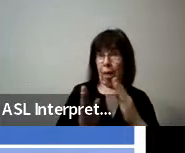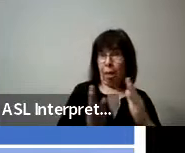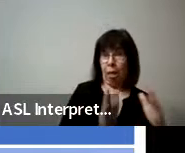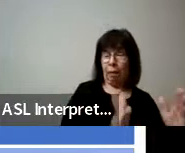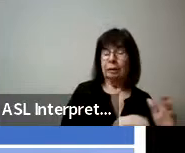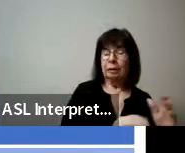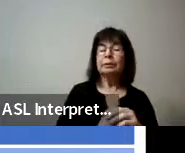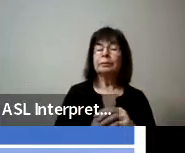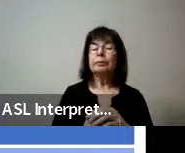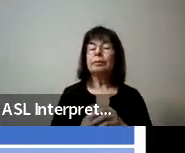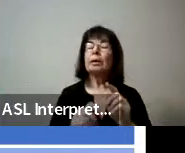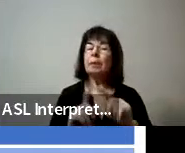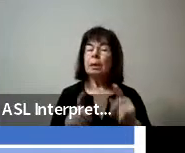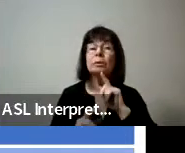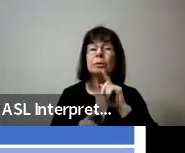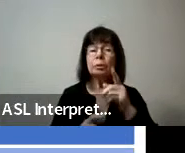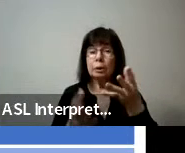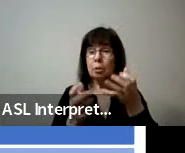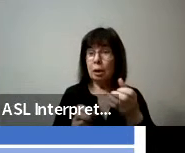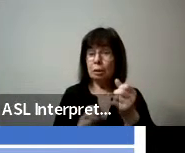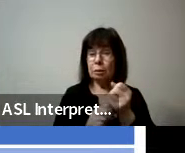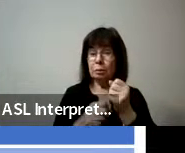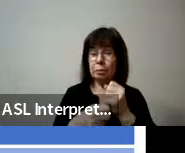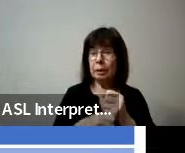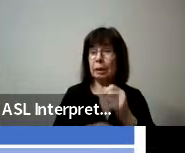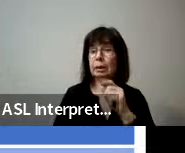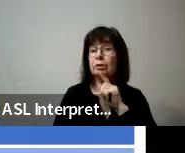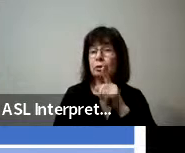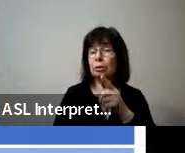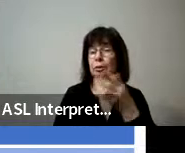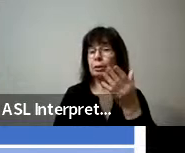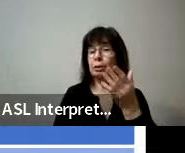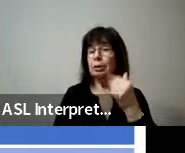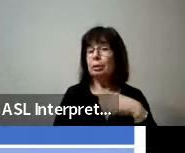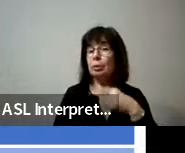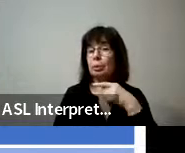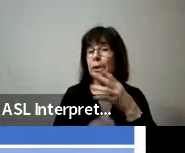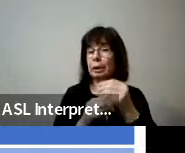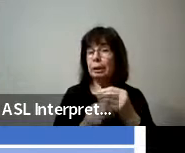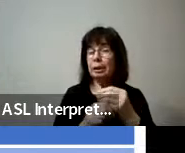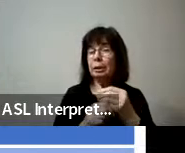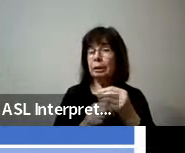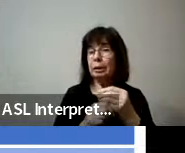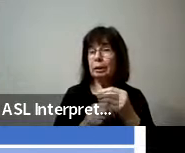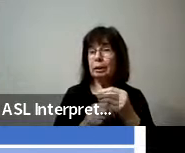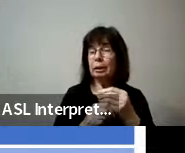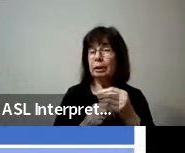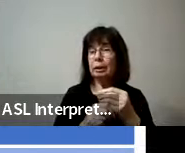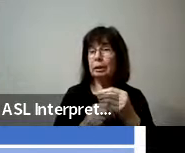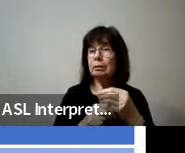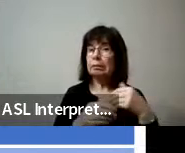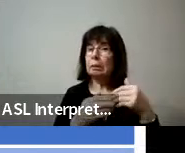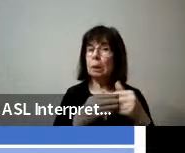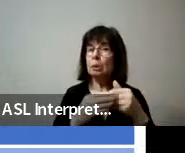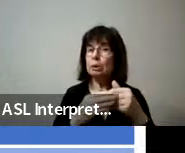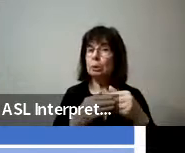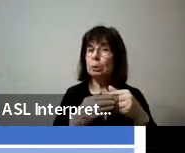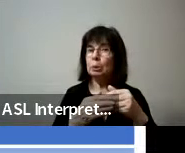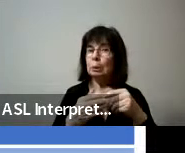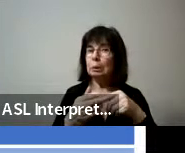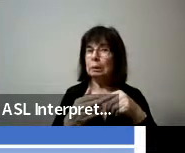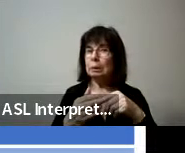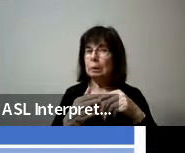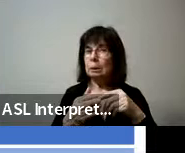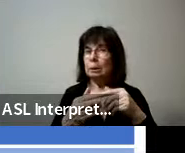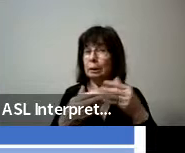really want to make sure at the time that we're getting close to that deadline, that things remain relatively calm.